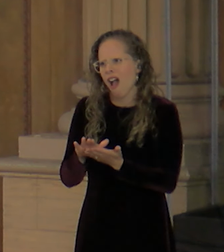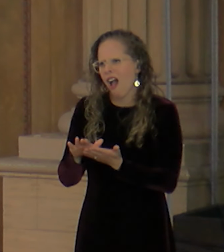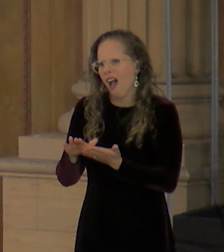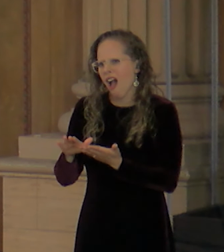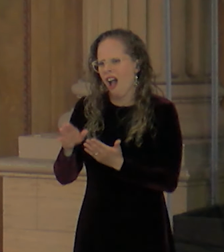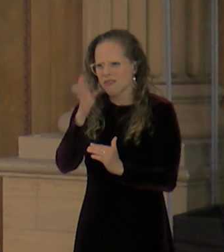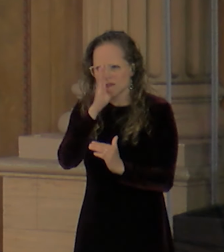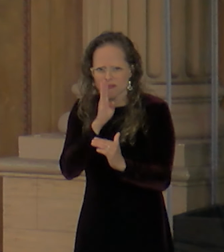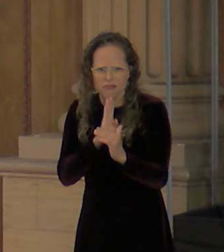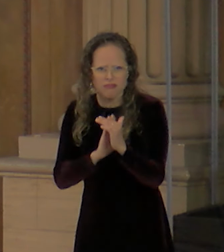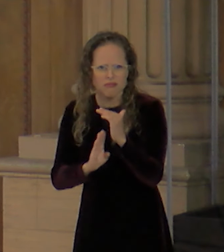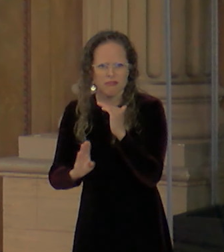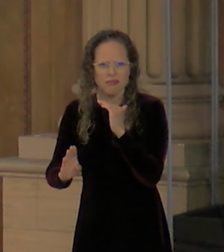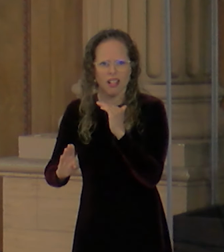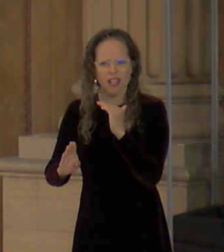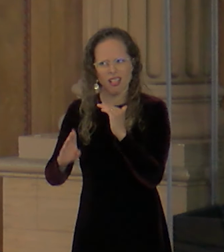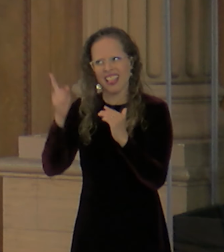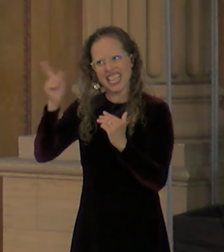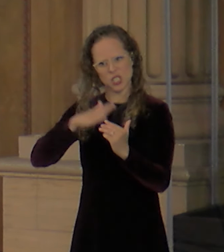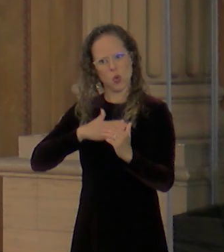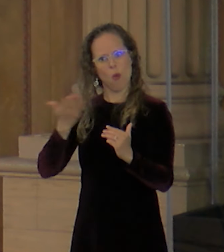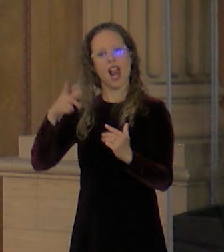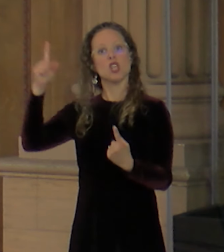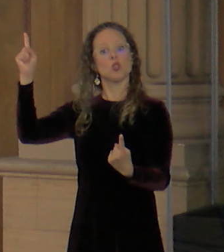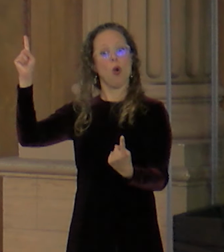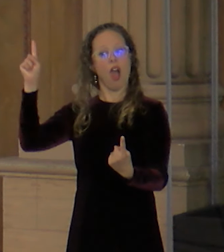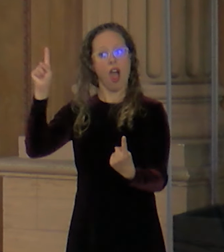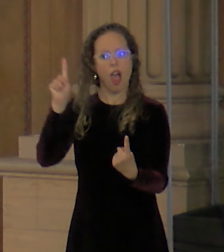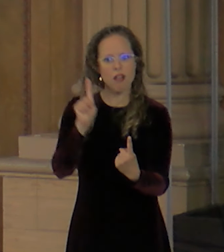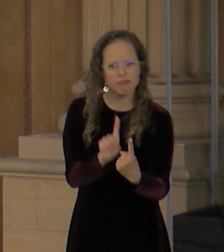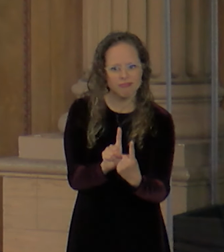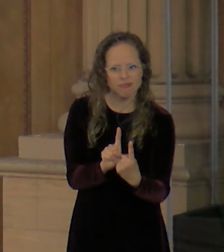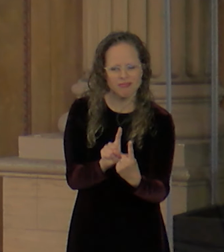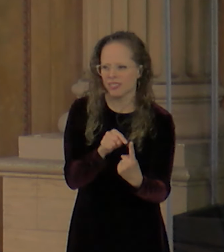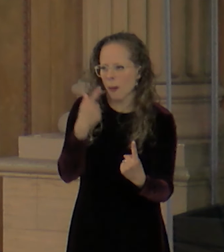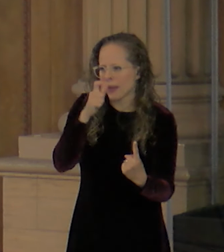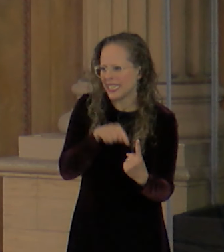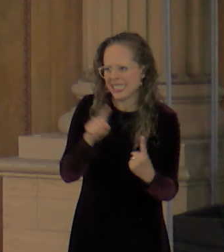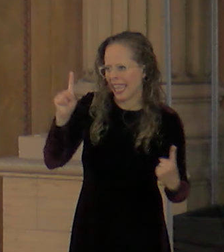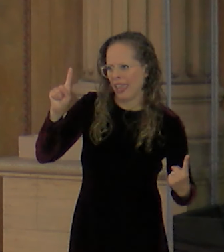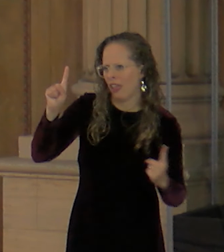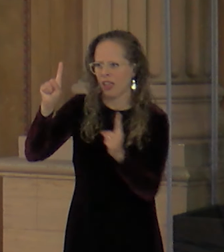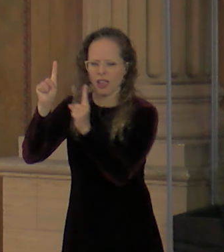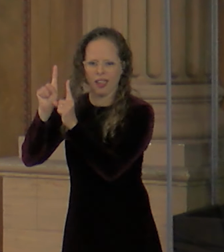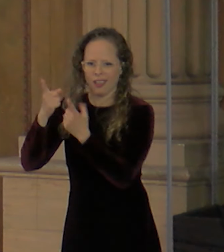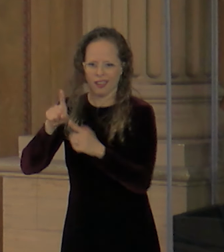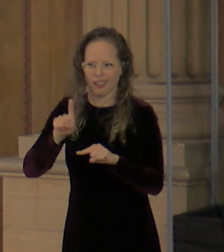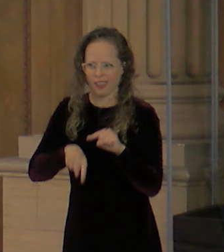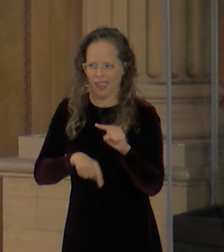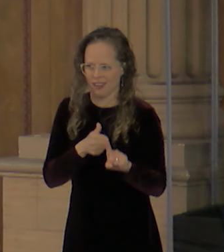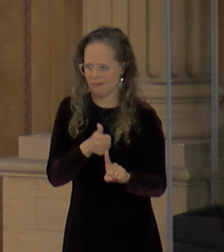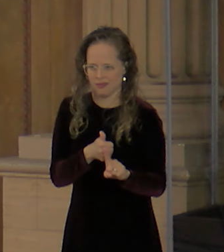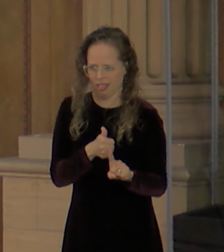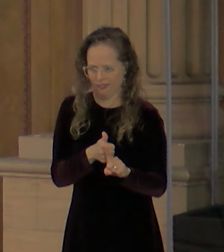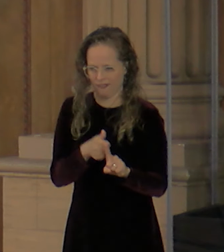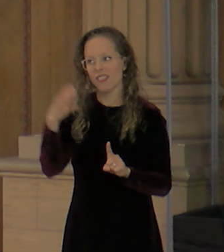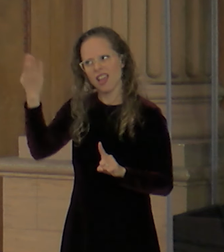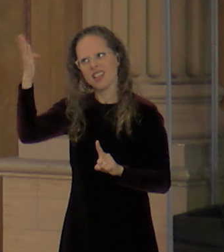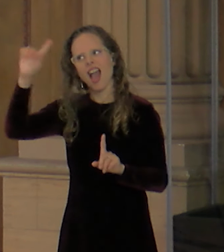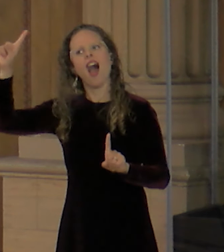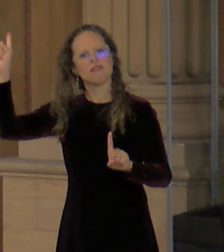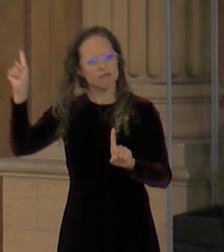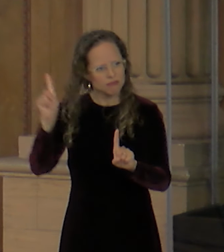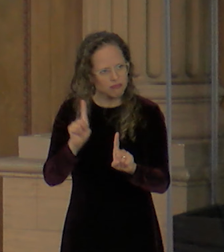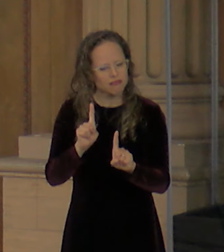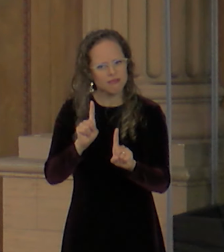to bridge the gap between himself and Job that Job could never bridge with his own reason or his own efforts. God comes down and speaks